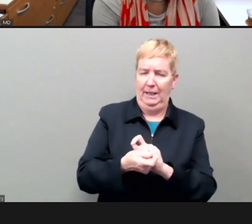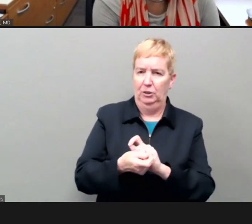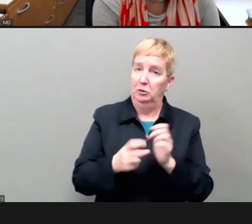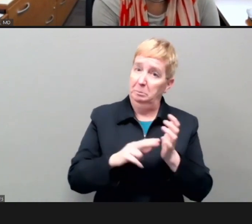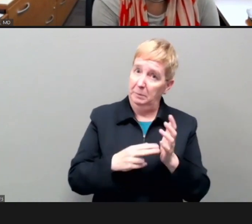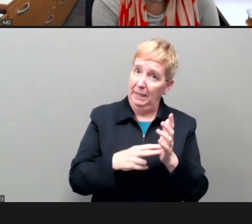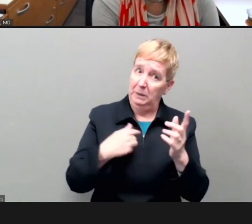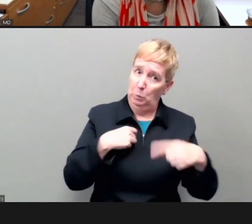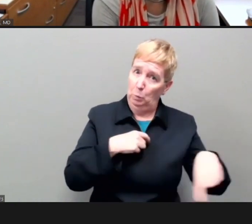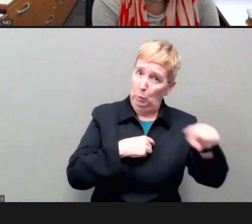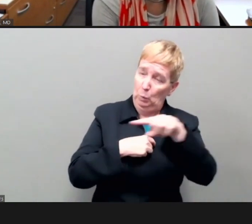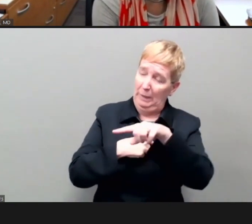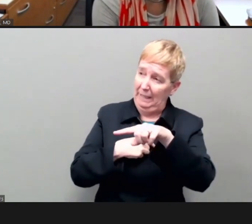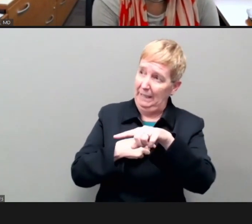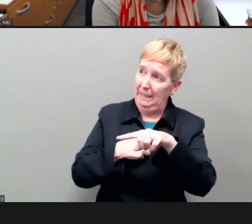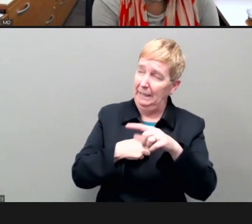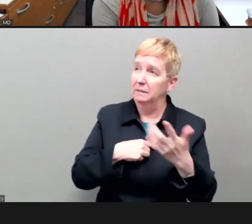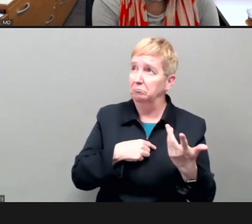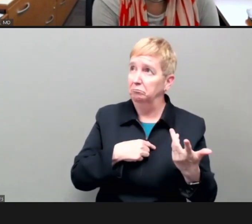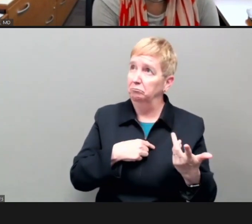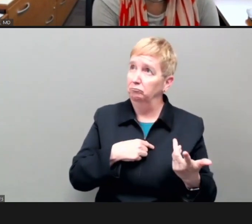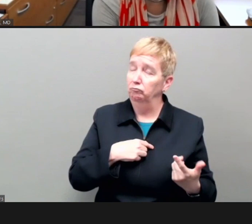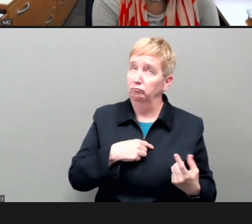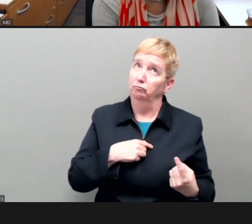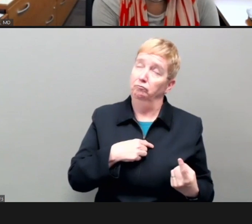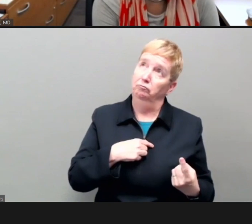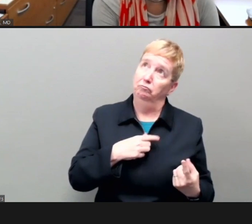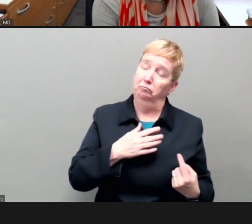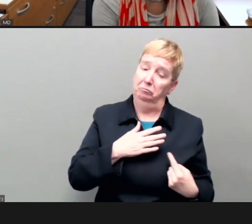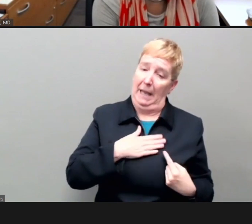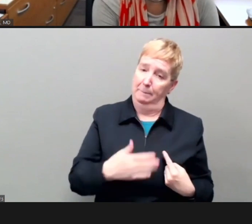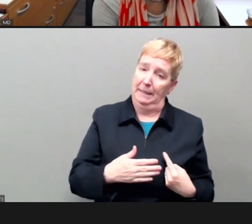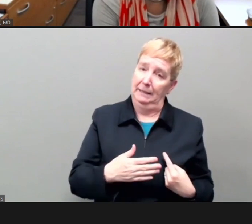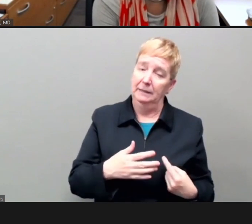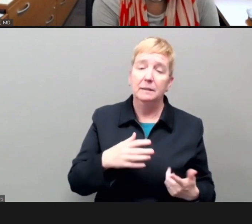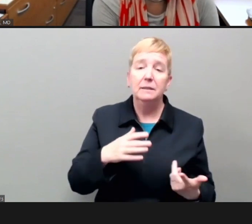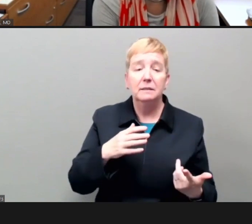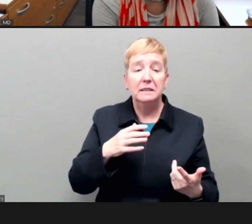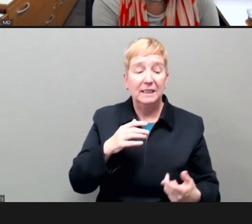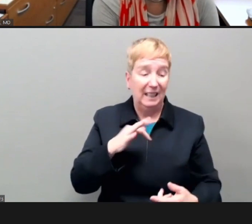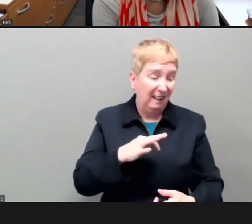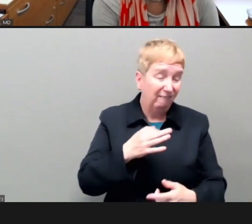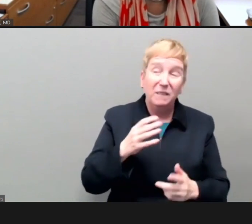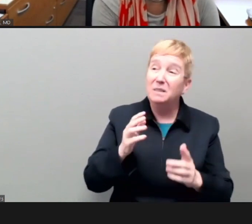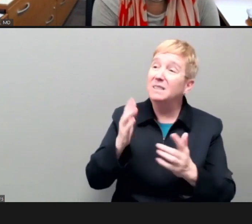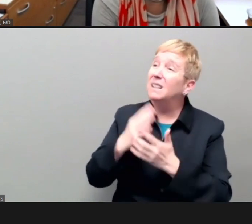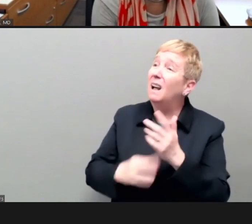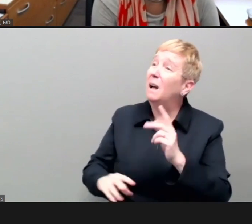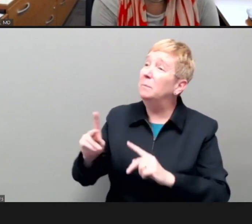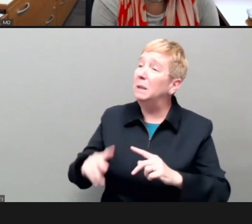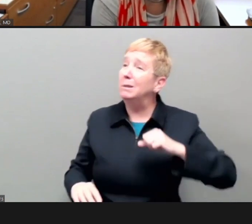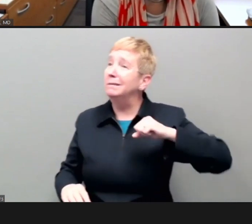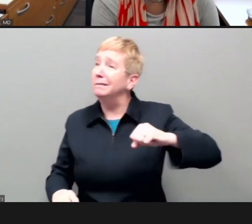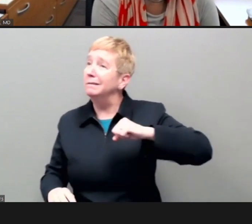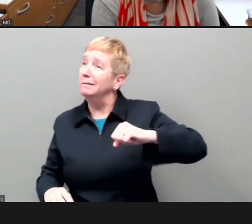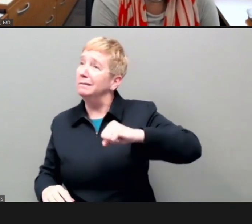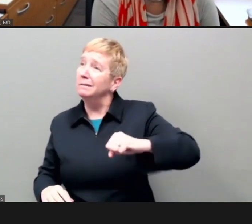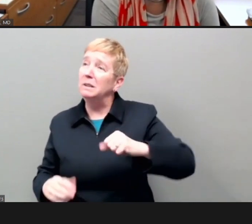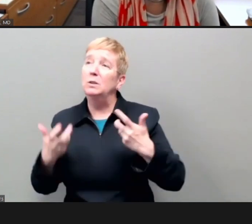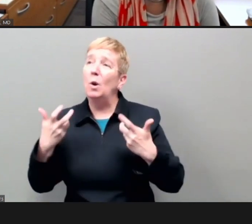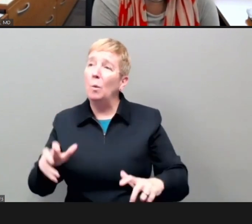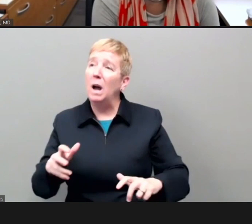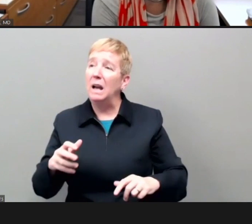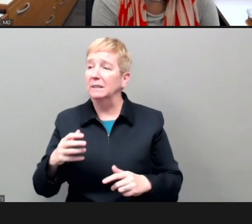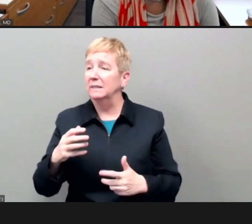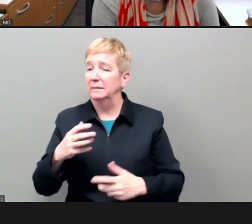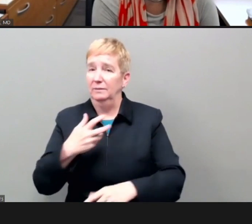that if we don't consider vaccinations, it's going to be really hard for these counties to get out, like say Bernalillo County, very populous